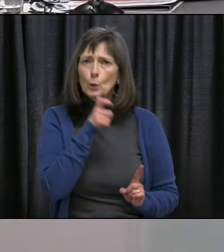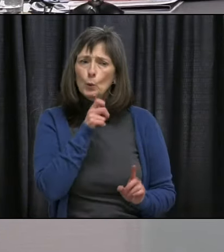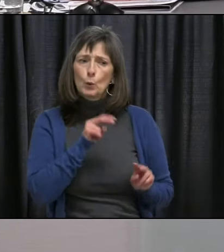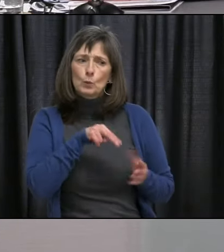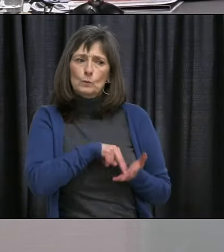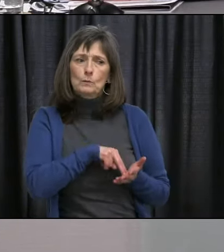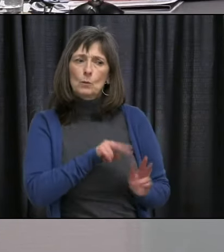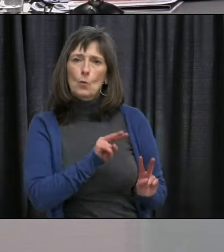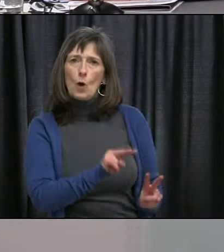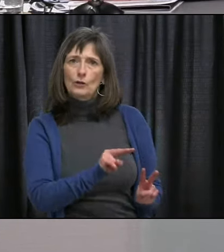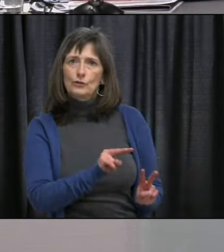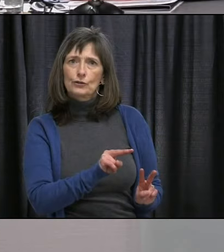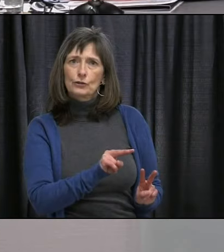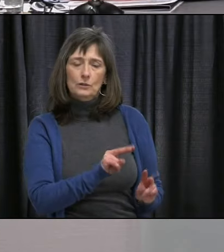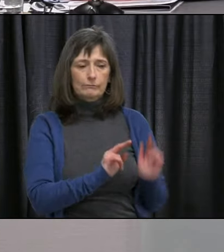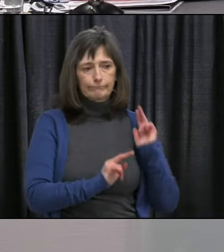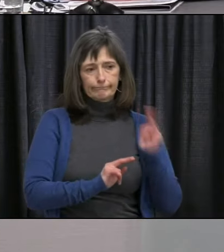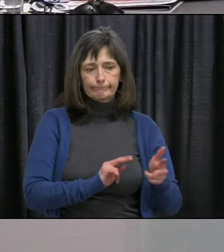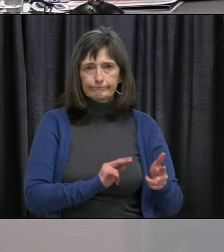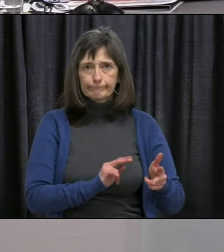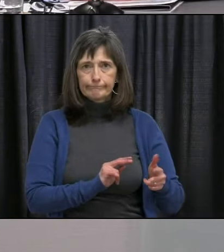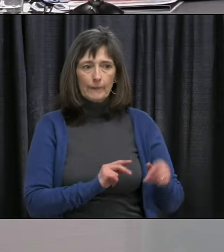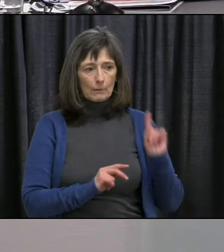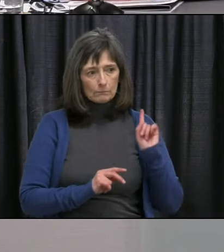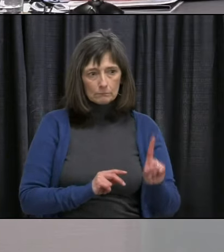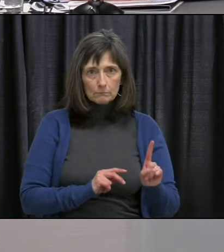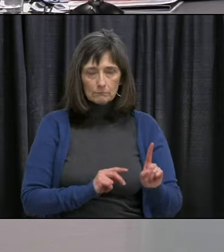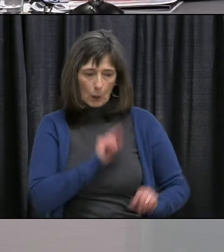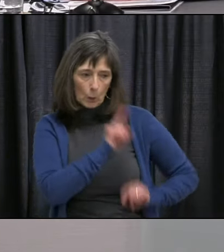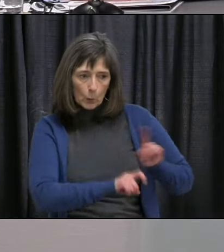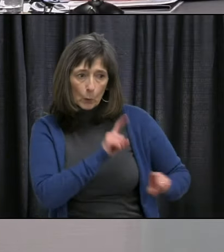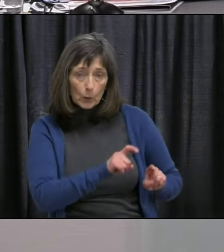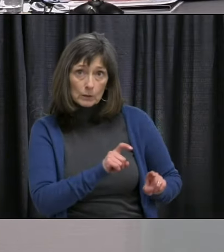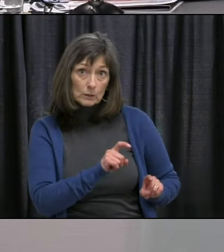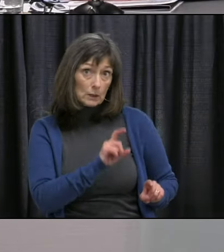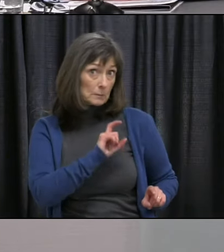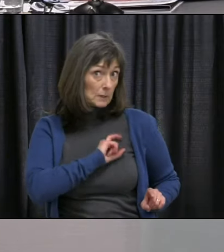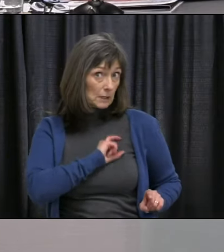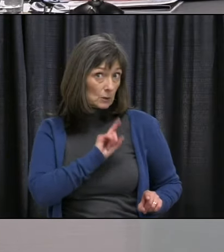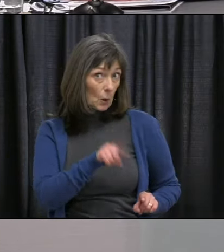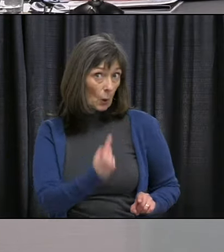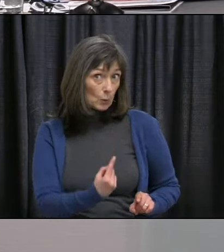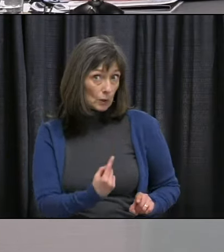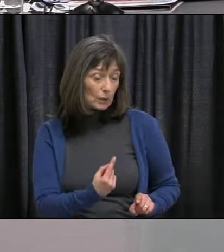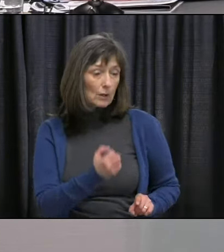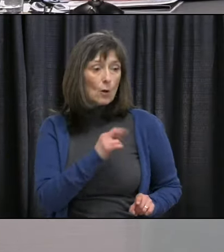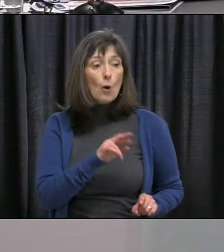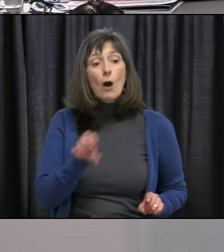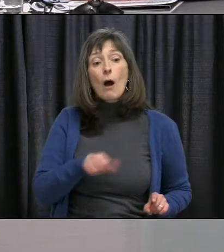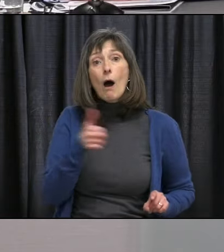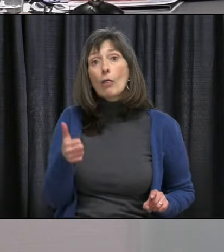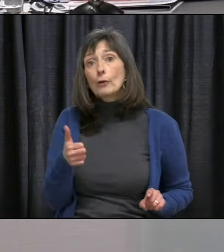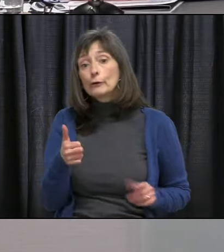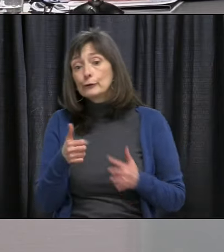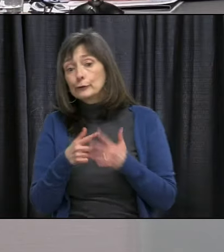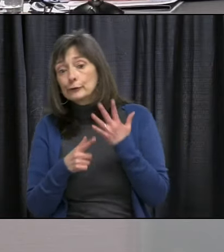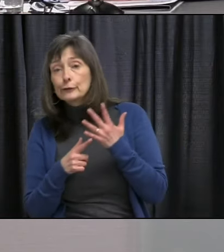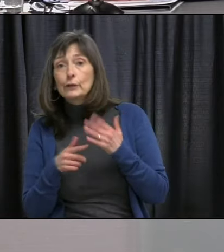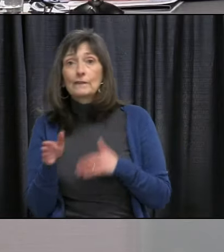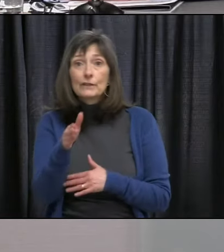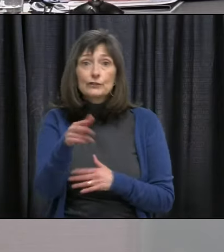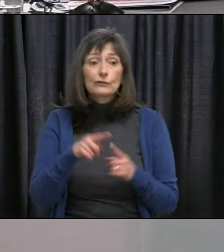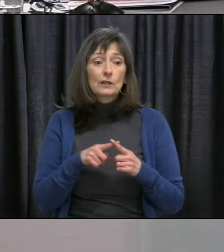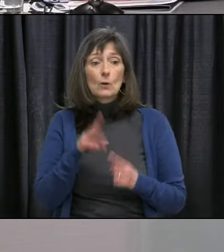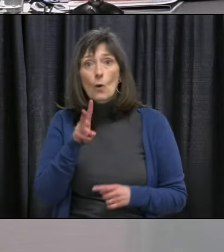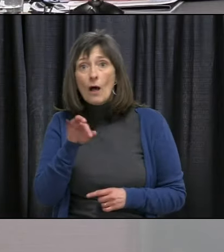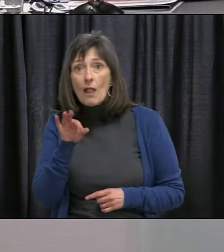and question people when they arrive. Is it just the RCMP and the GNC, or are you using other enforcement officers like Fish and Wildlife